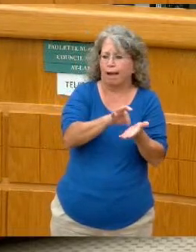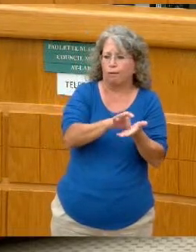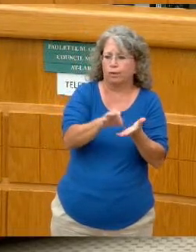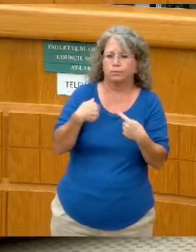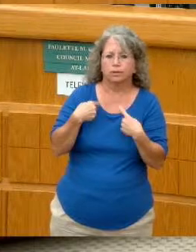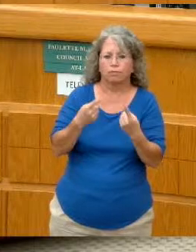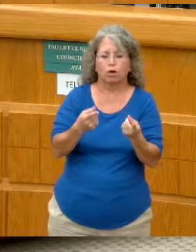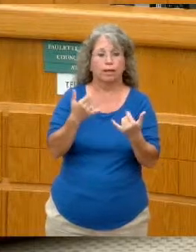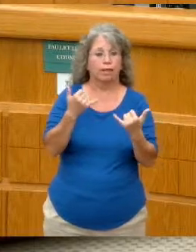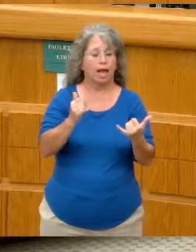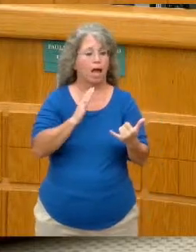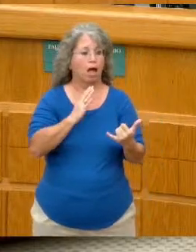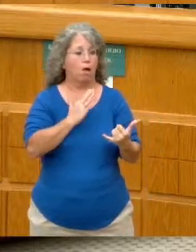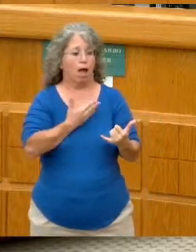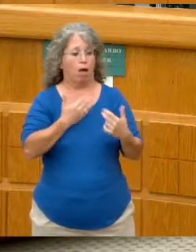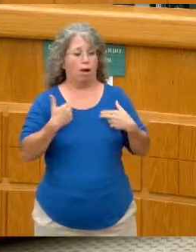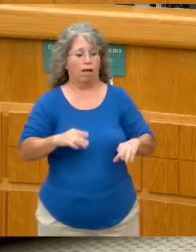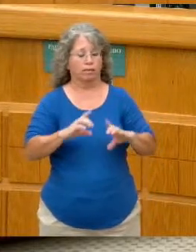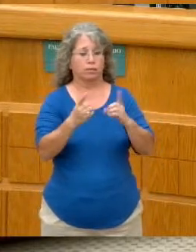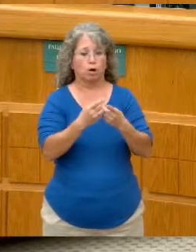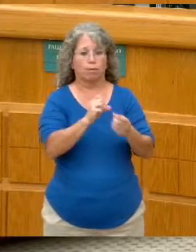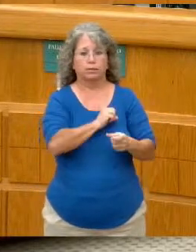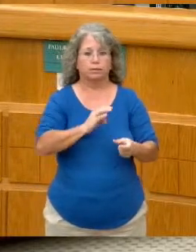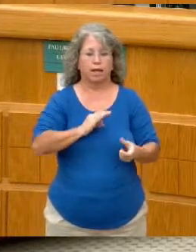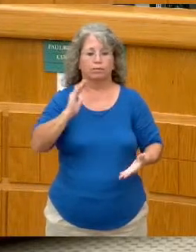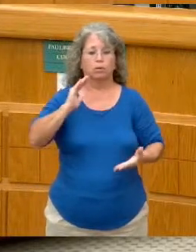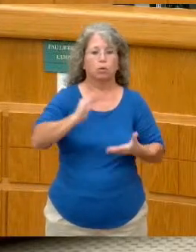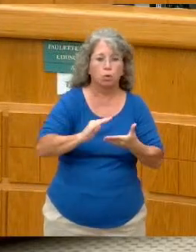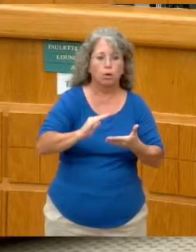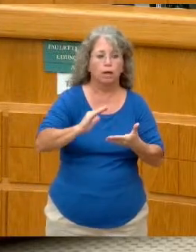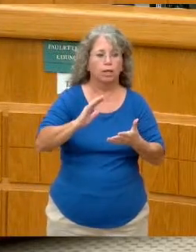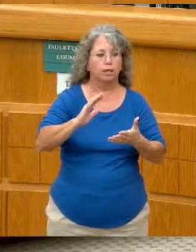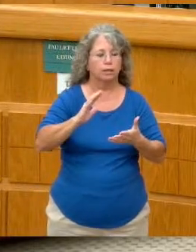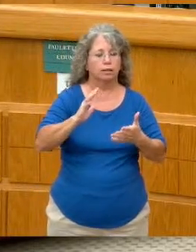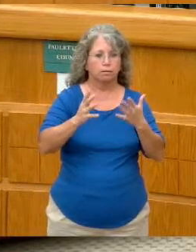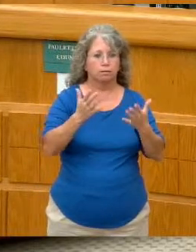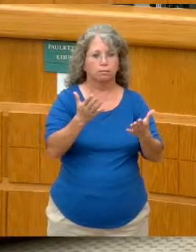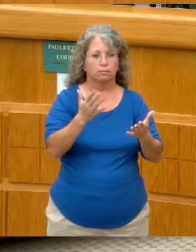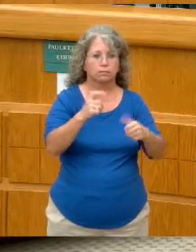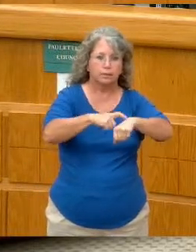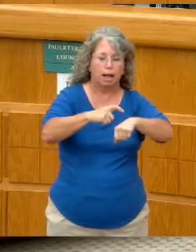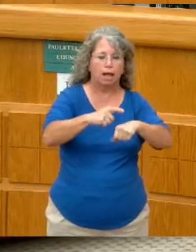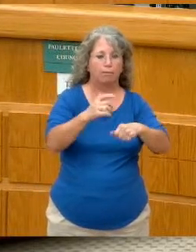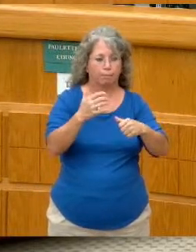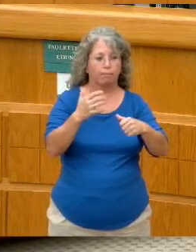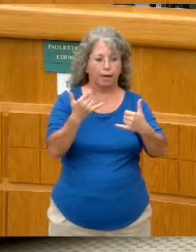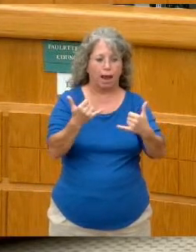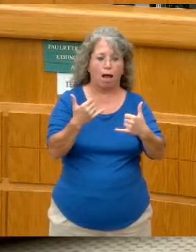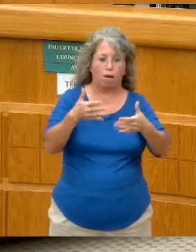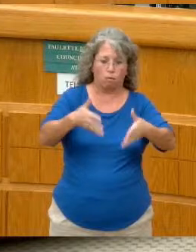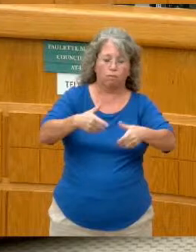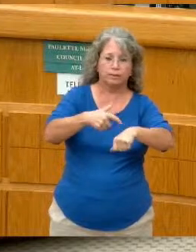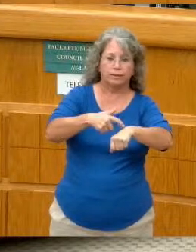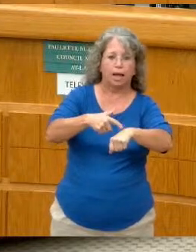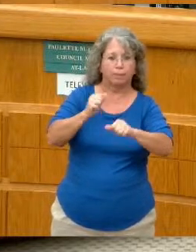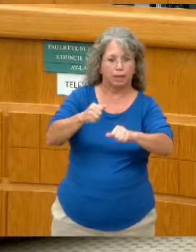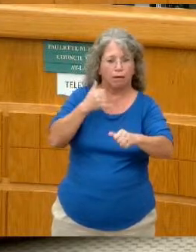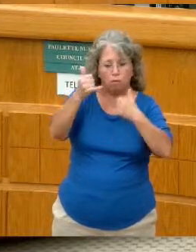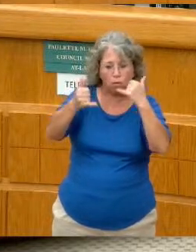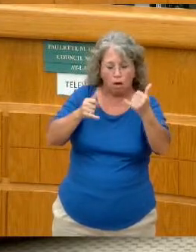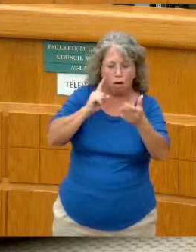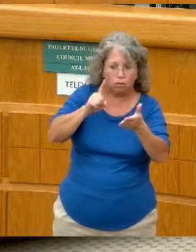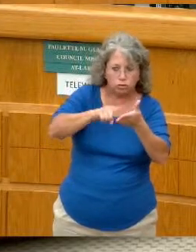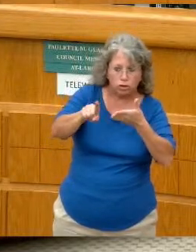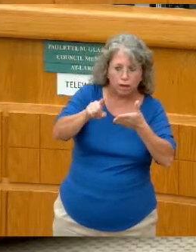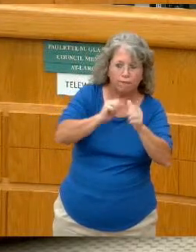slower at this time, we are calling to check on them. While calling our positive cases, our staff spoke with one individual